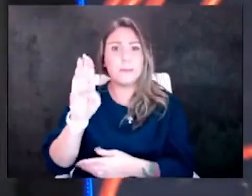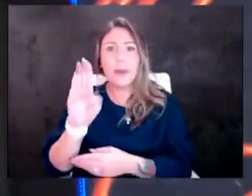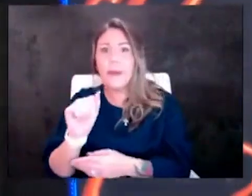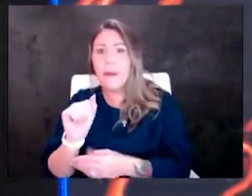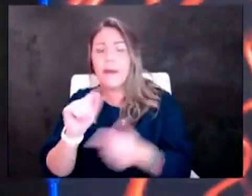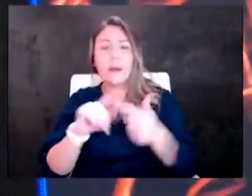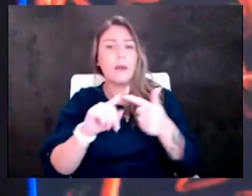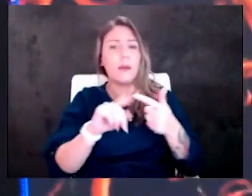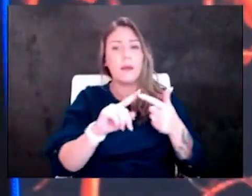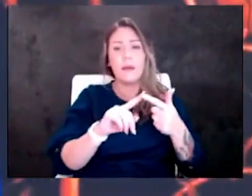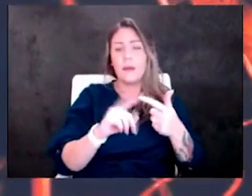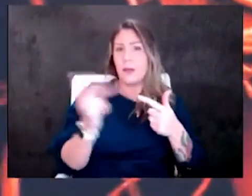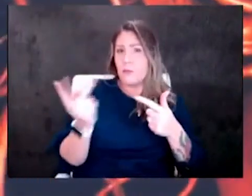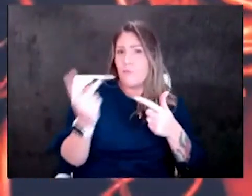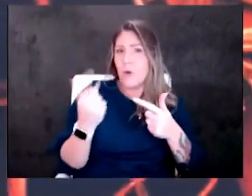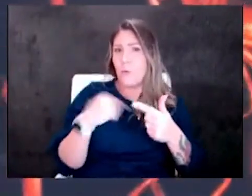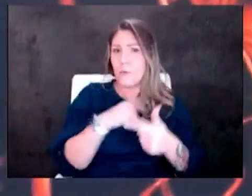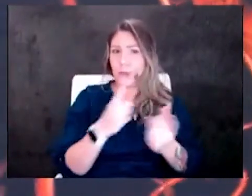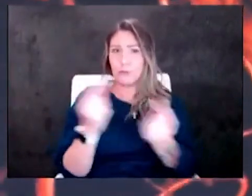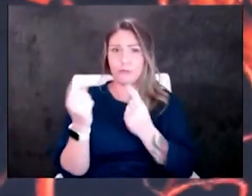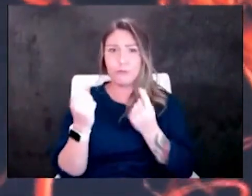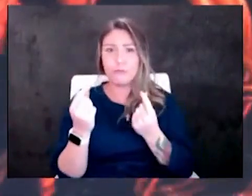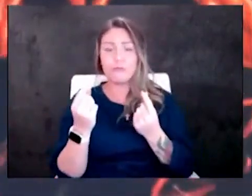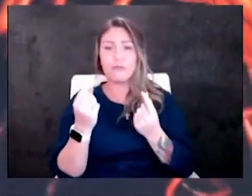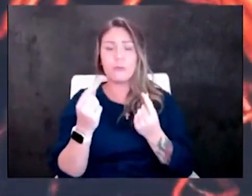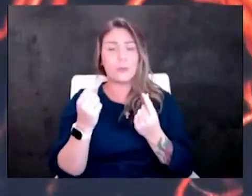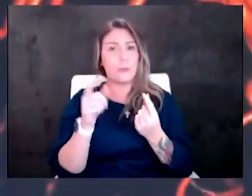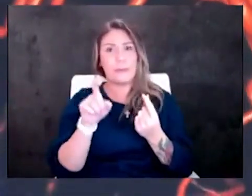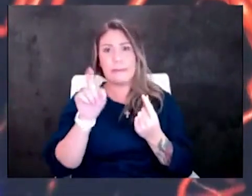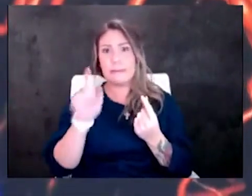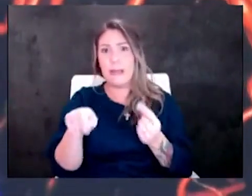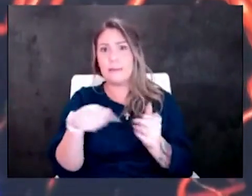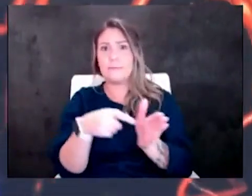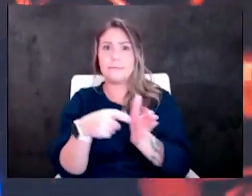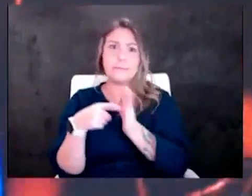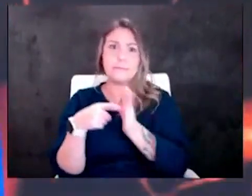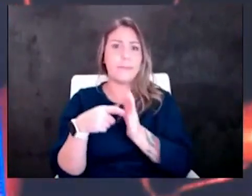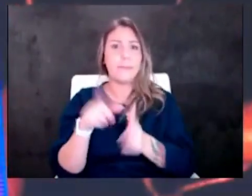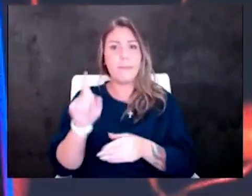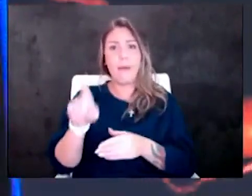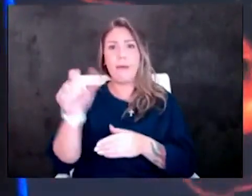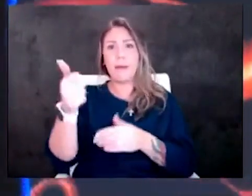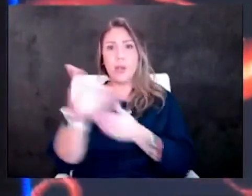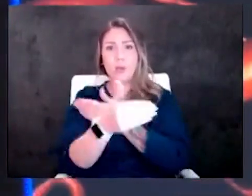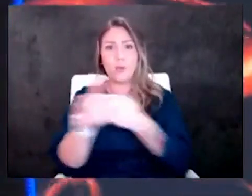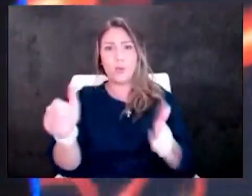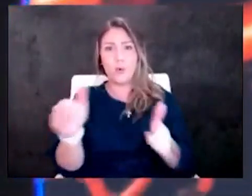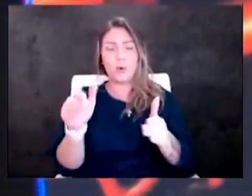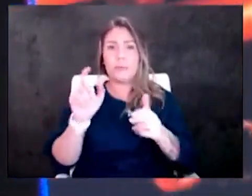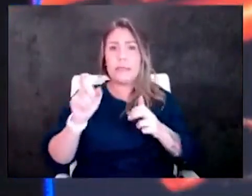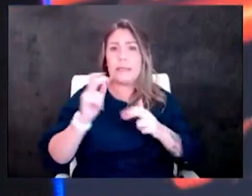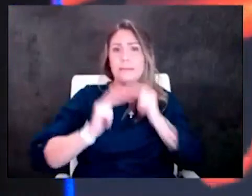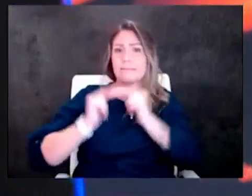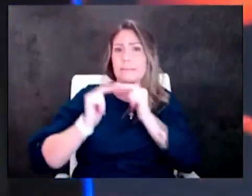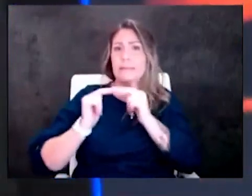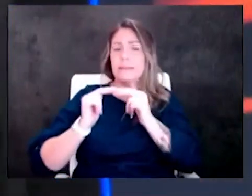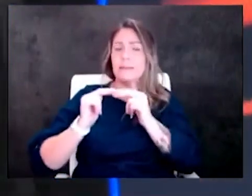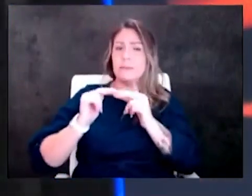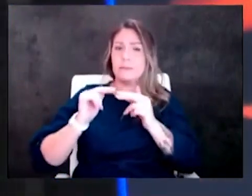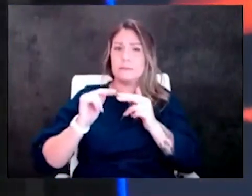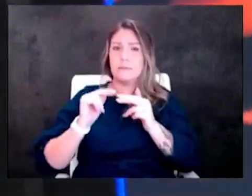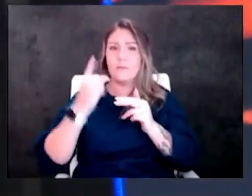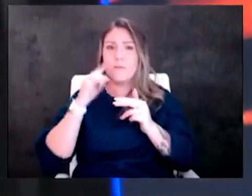do. So it became a matter of necessity that we had another room that had to be built to serve our needs and to serve the state's